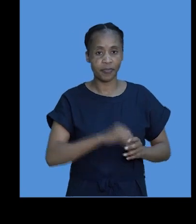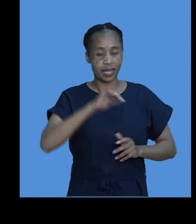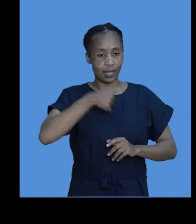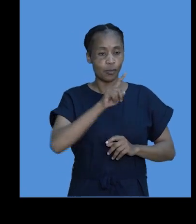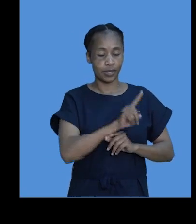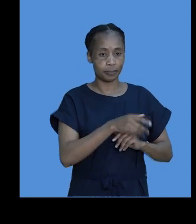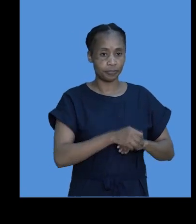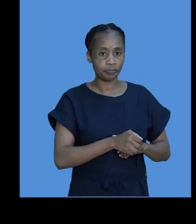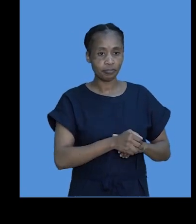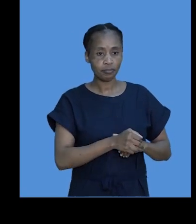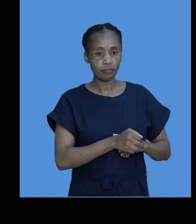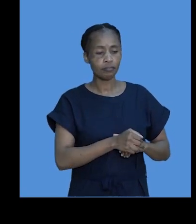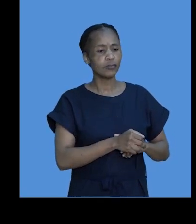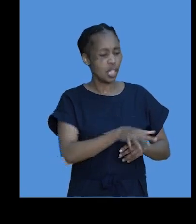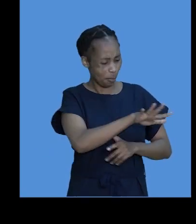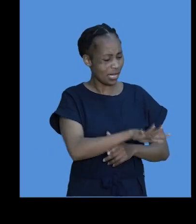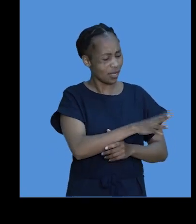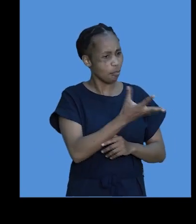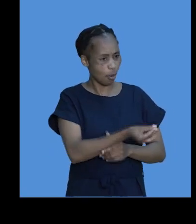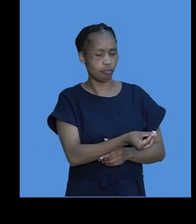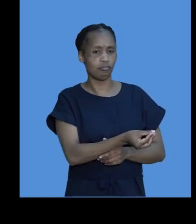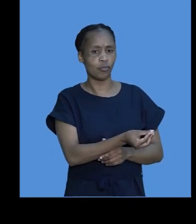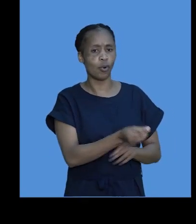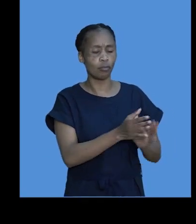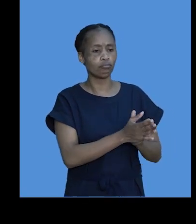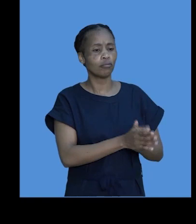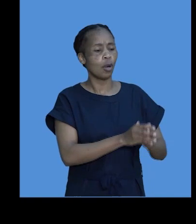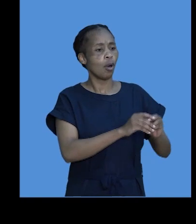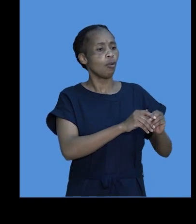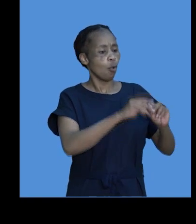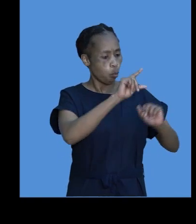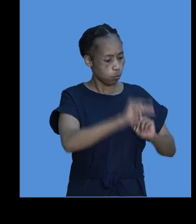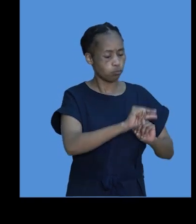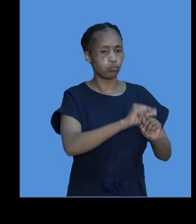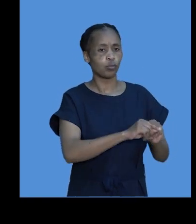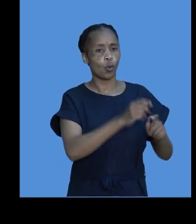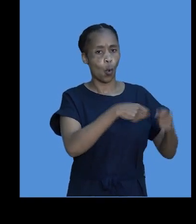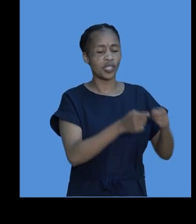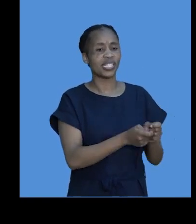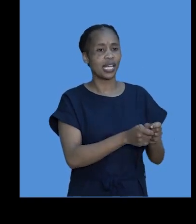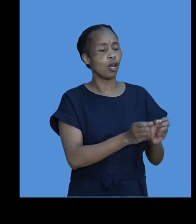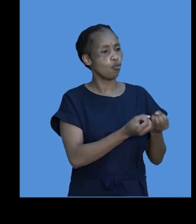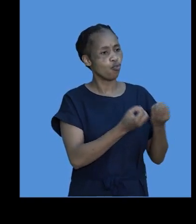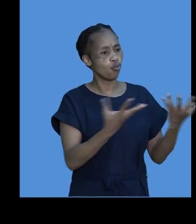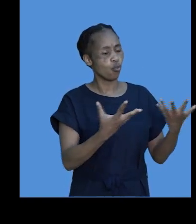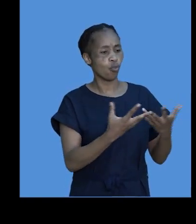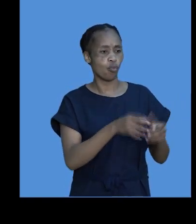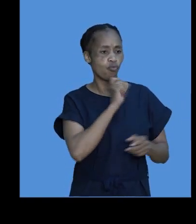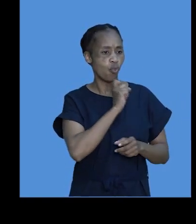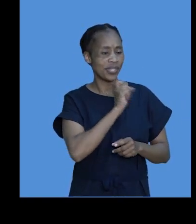says there is room to reduce costs without producing fewer goods or without producing a